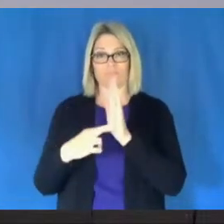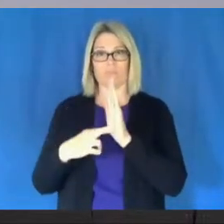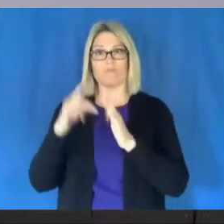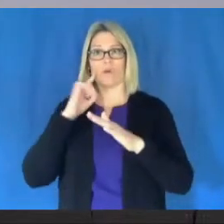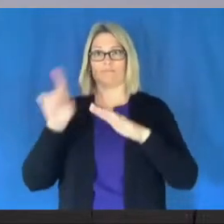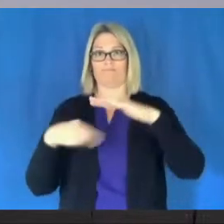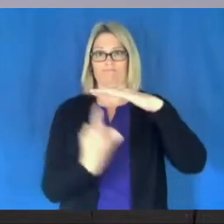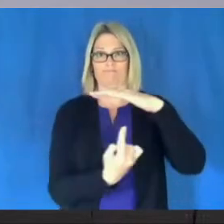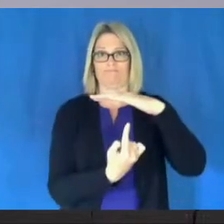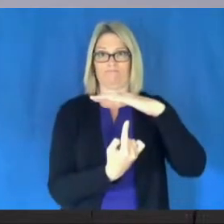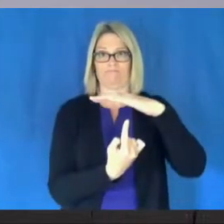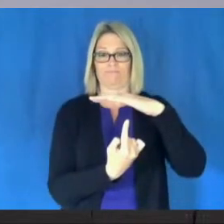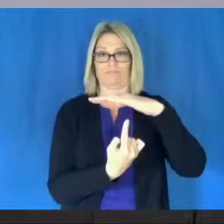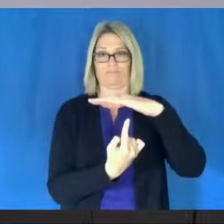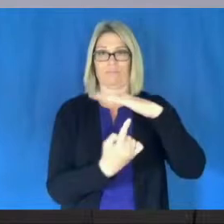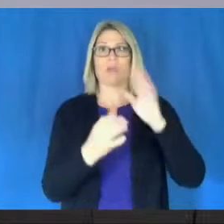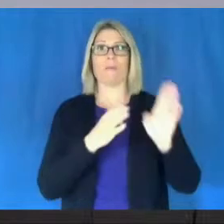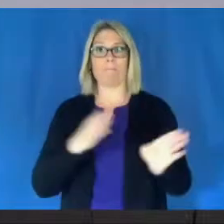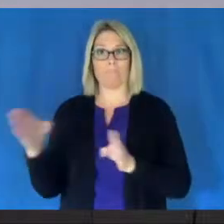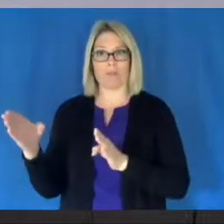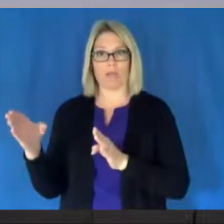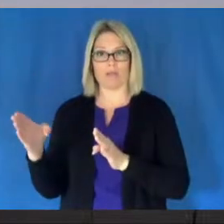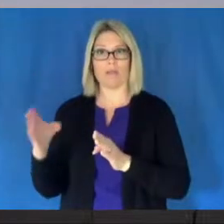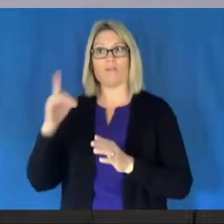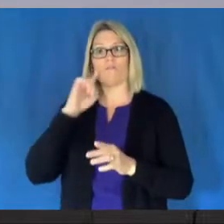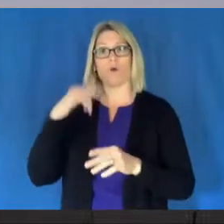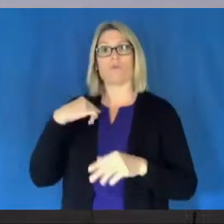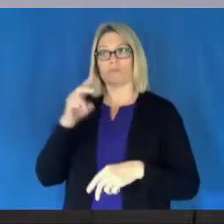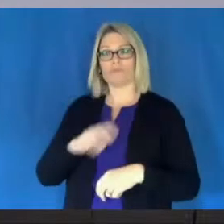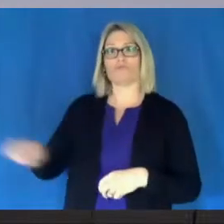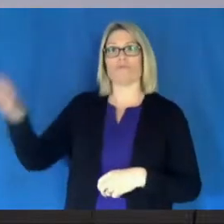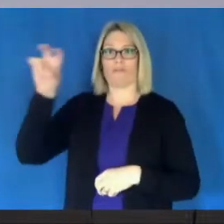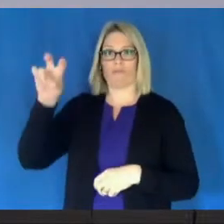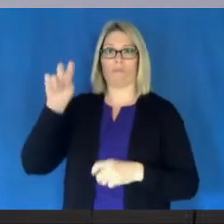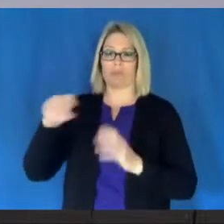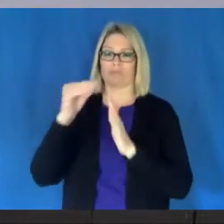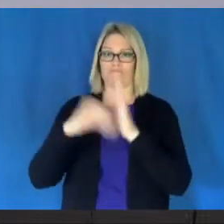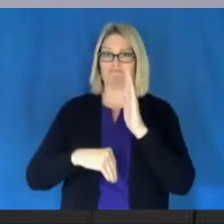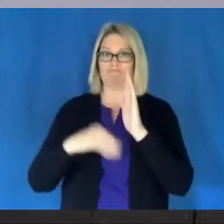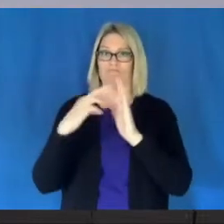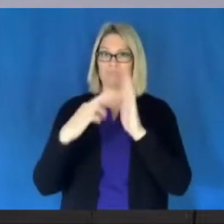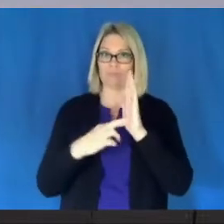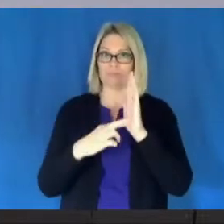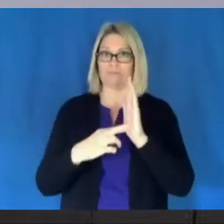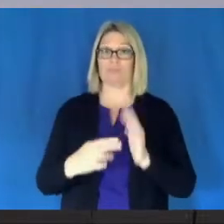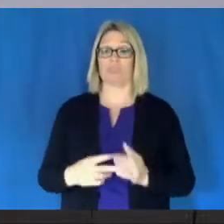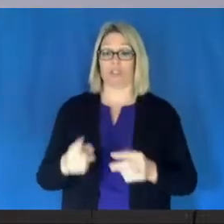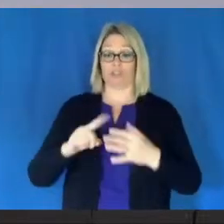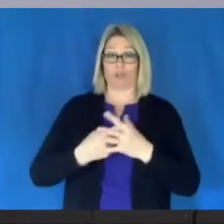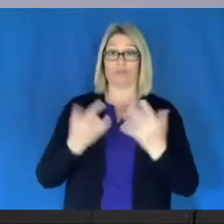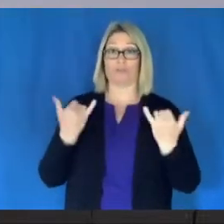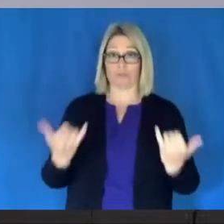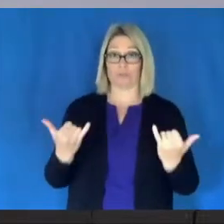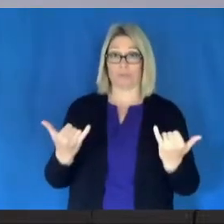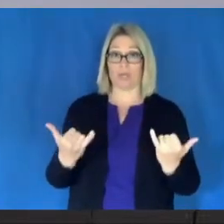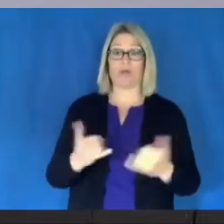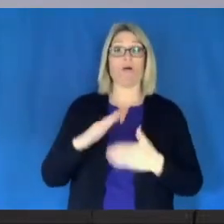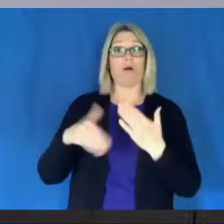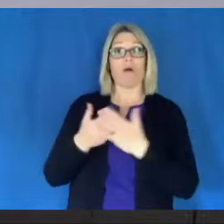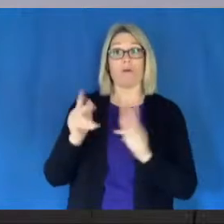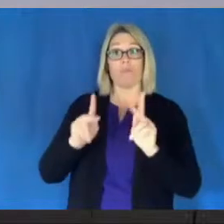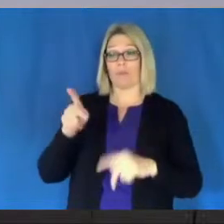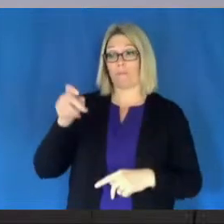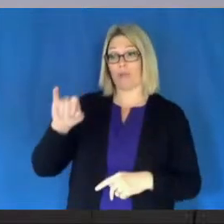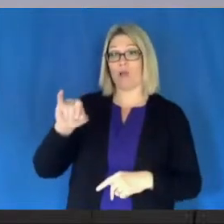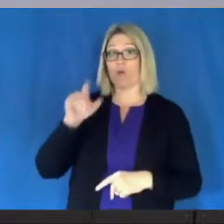self-isolation plan as part of their pre-travel approval application. Effective today, all PEI residents who must